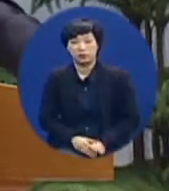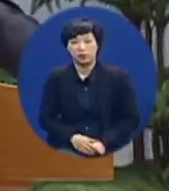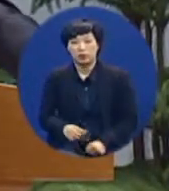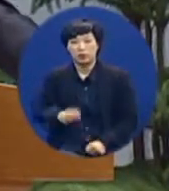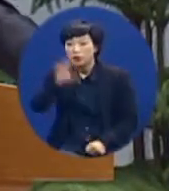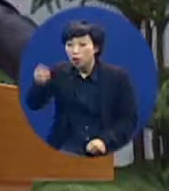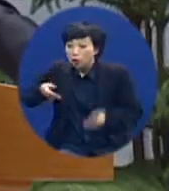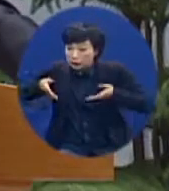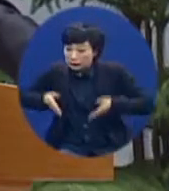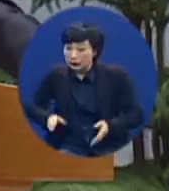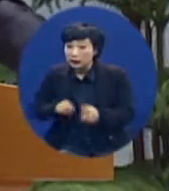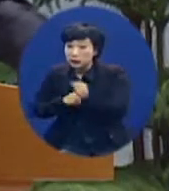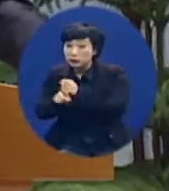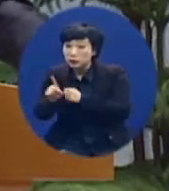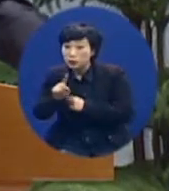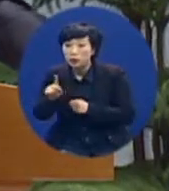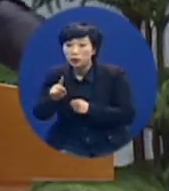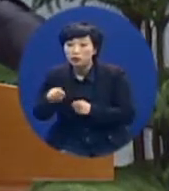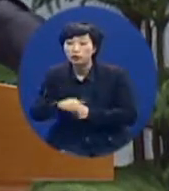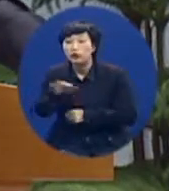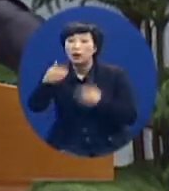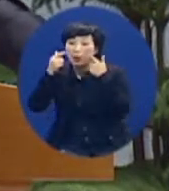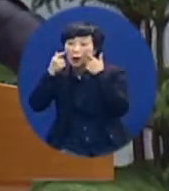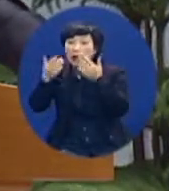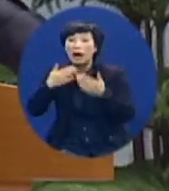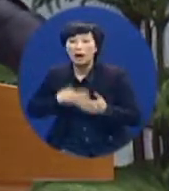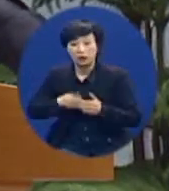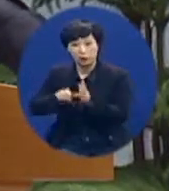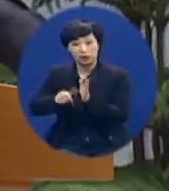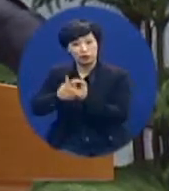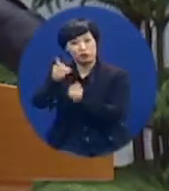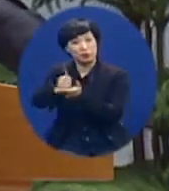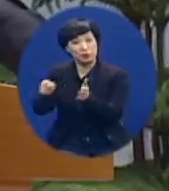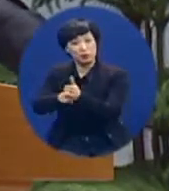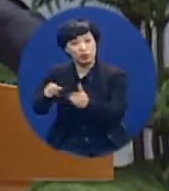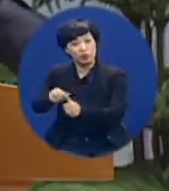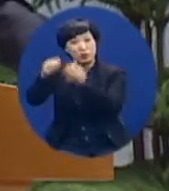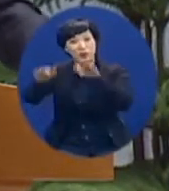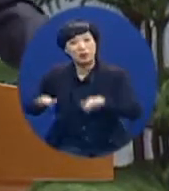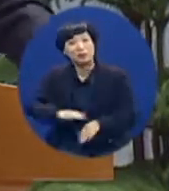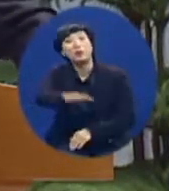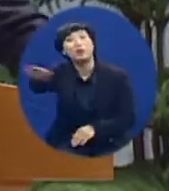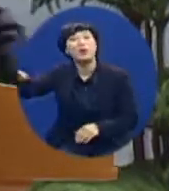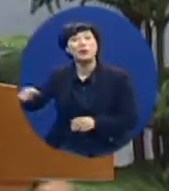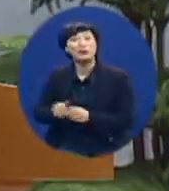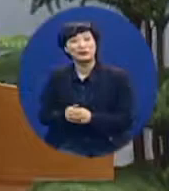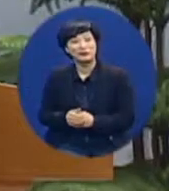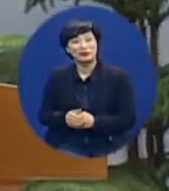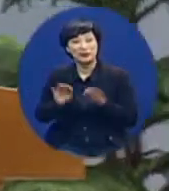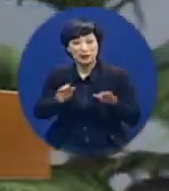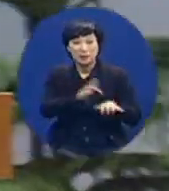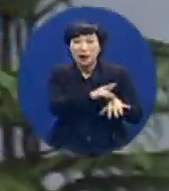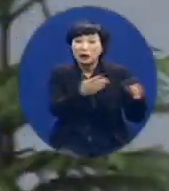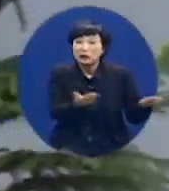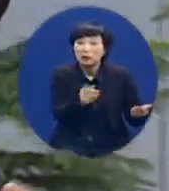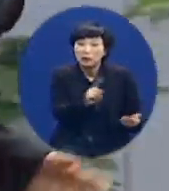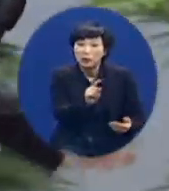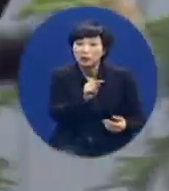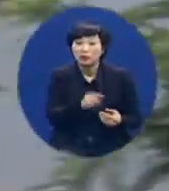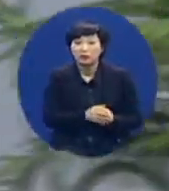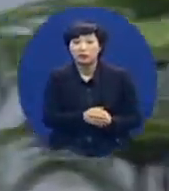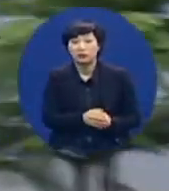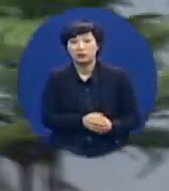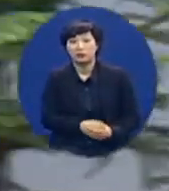what Christmas means, people will believe in Jesus and be saved. The devil's